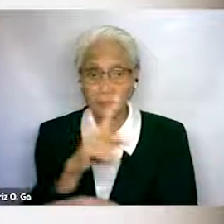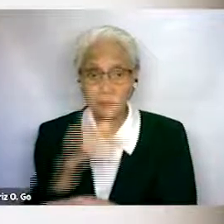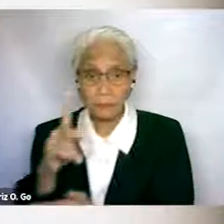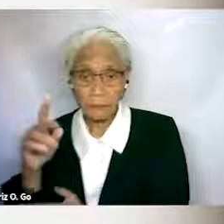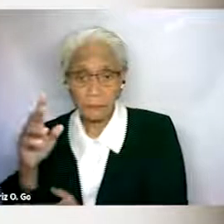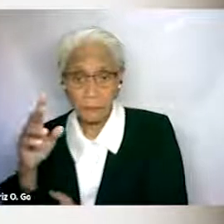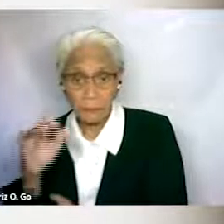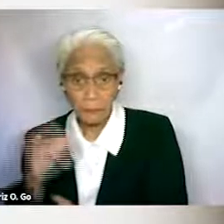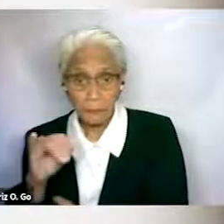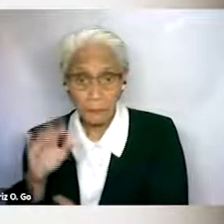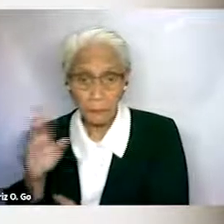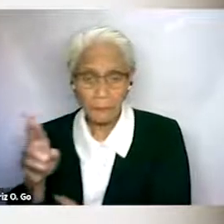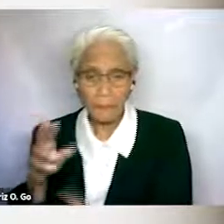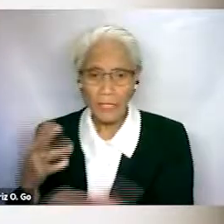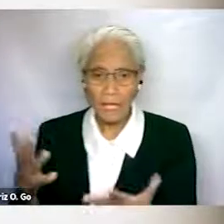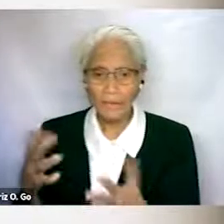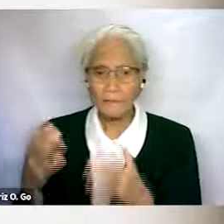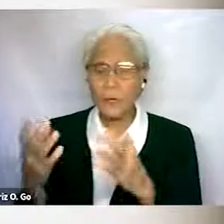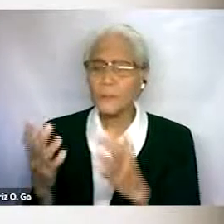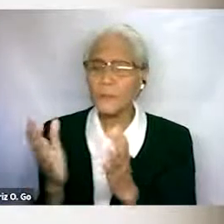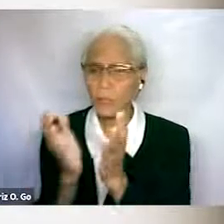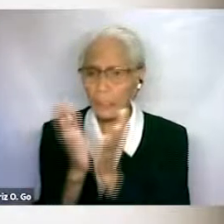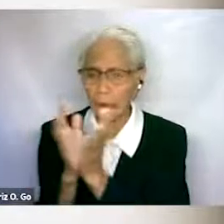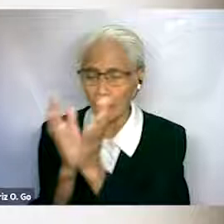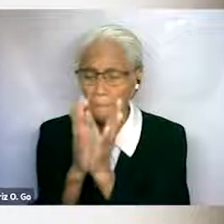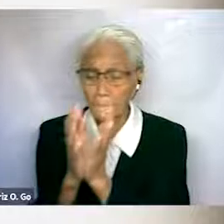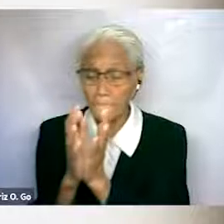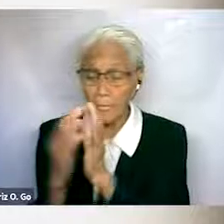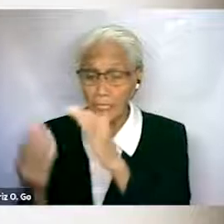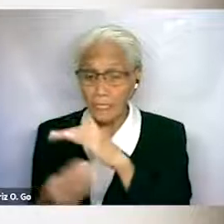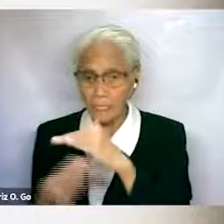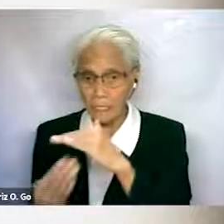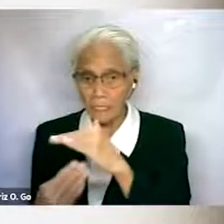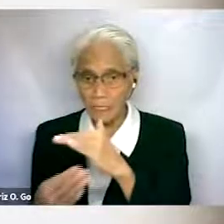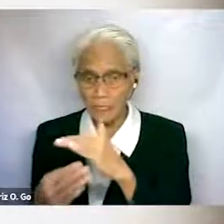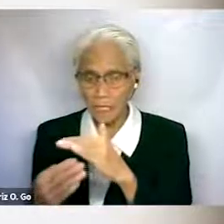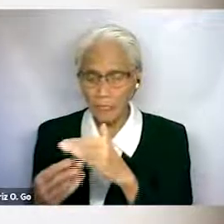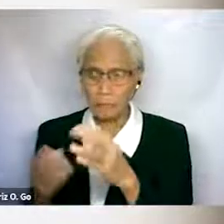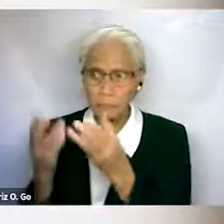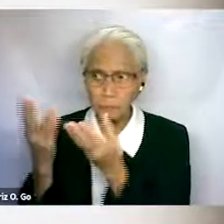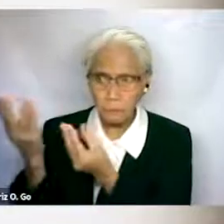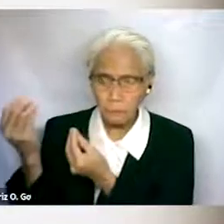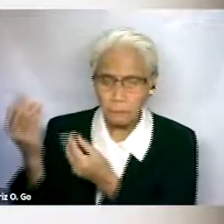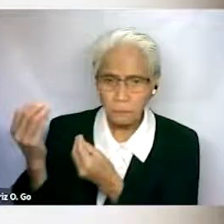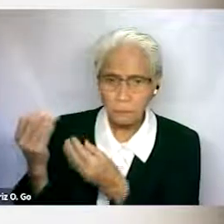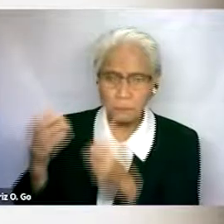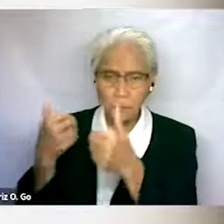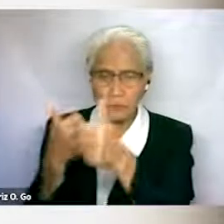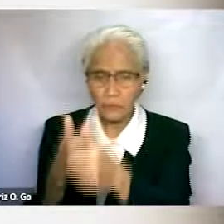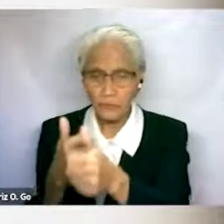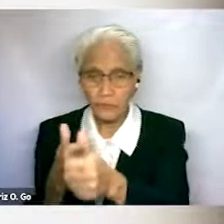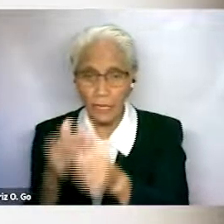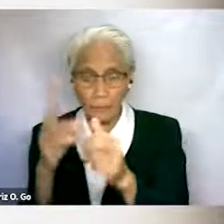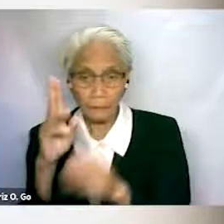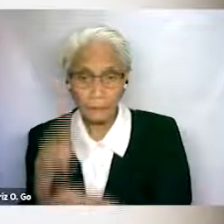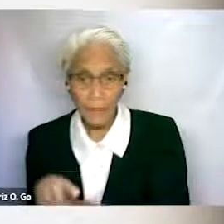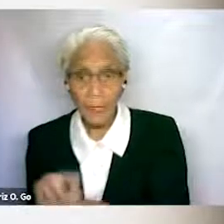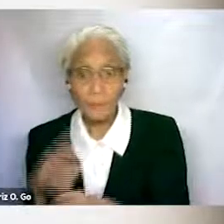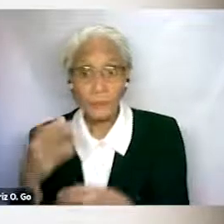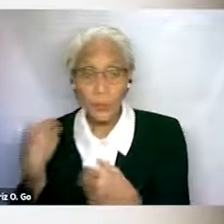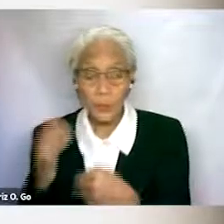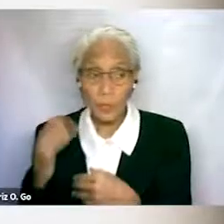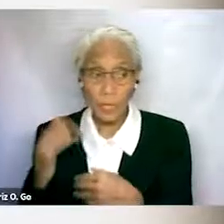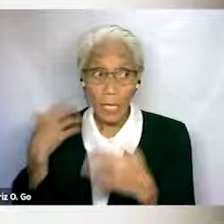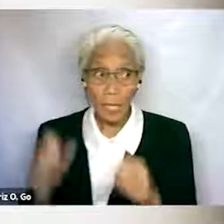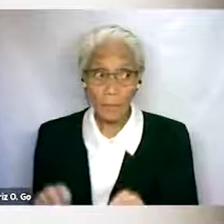we always reiterate the recommendations of treaty bodies in these cases, not just in CEDAW, but also in CRC and also in